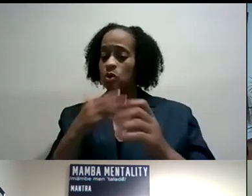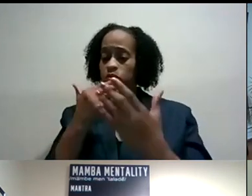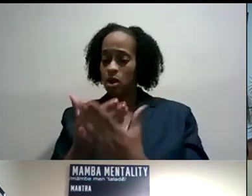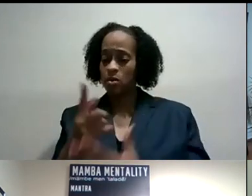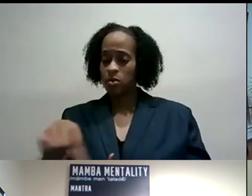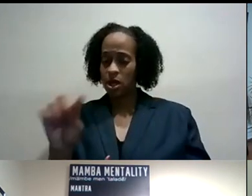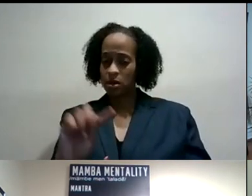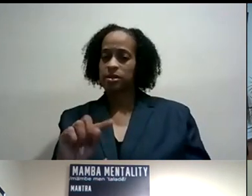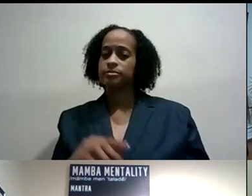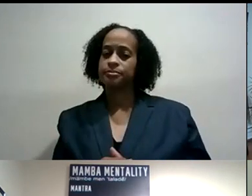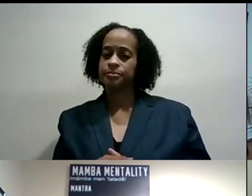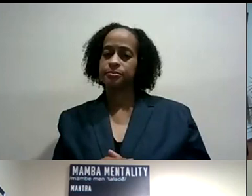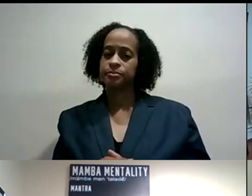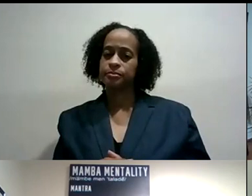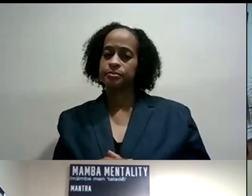lies at your